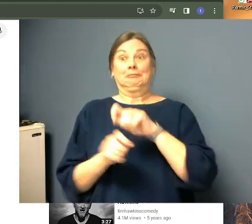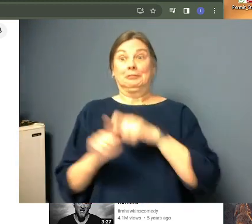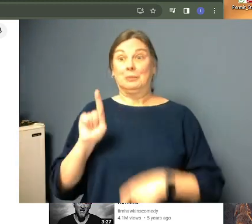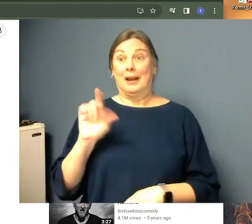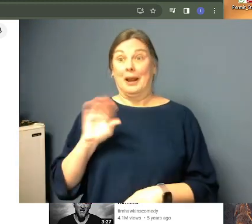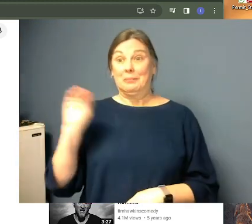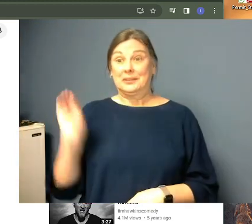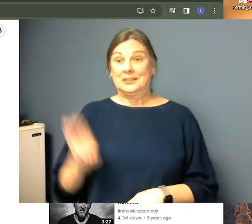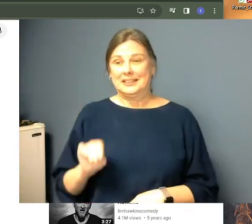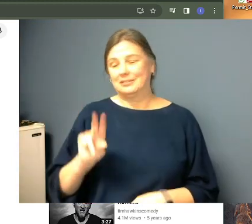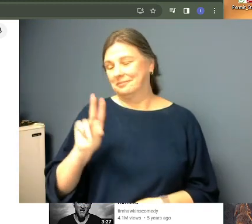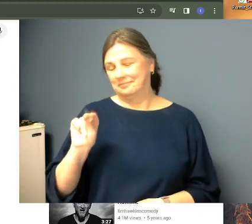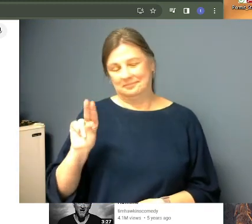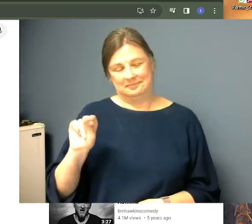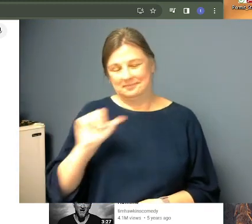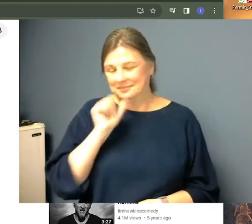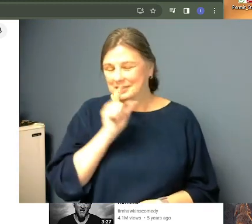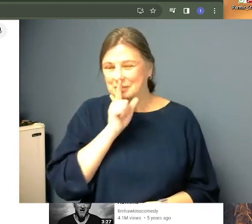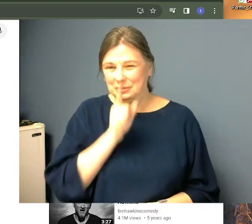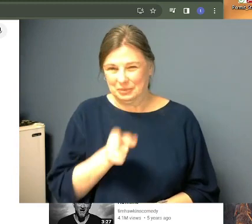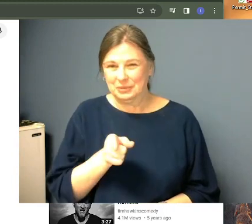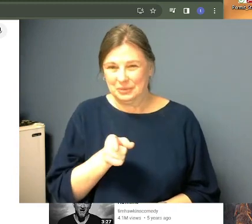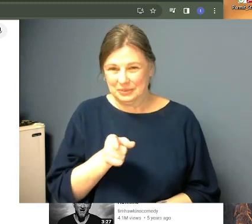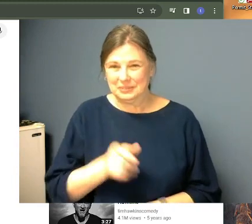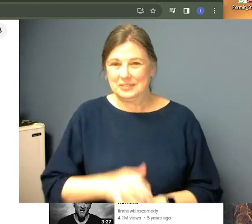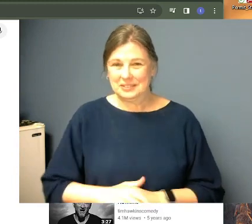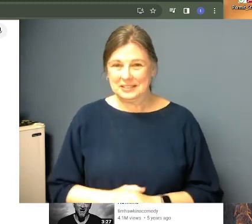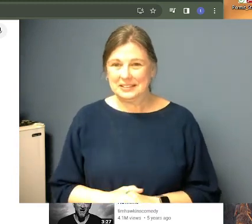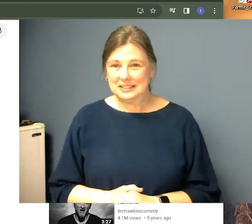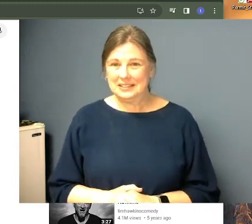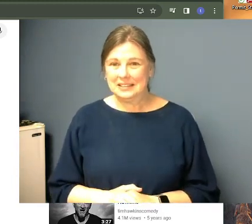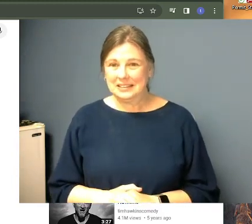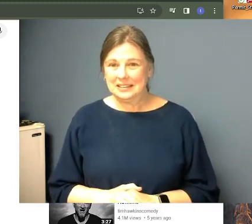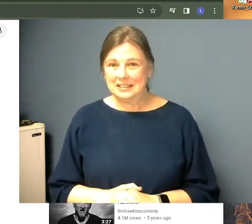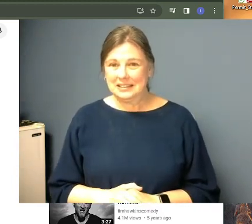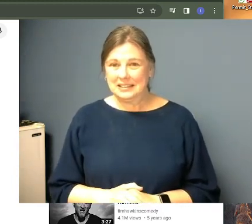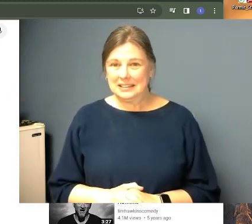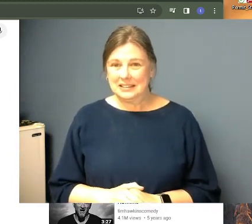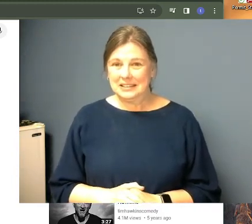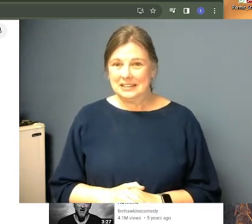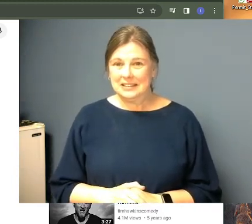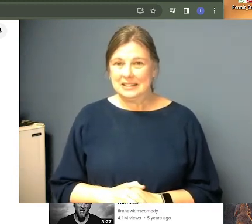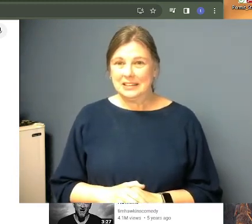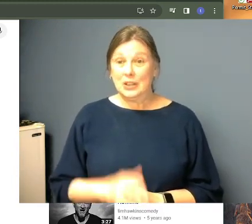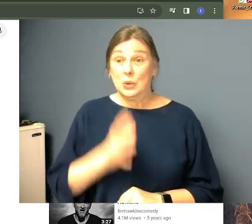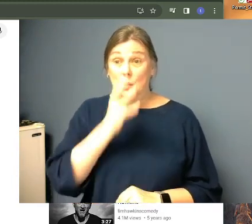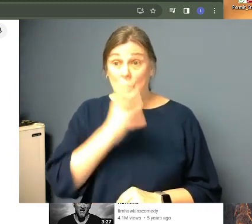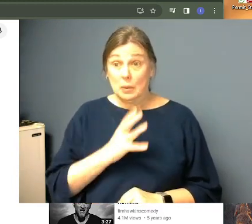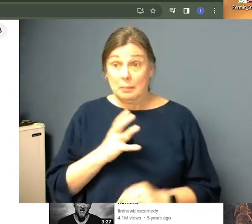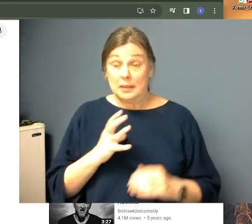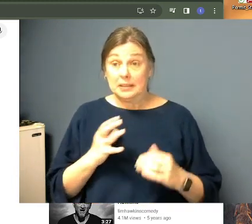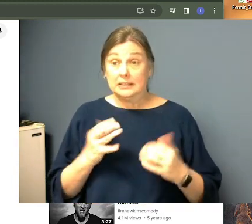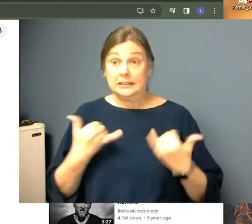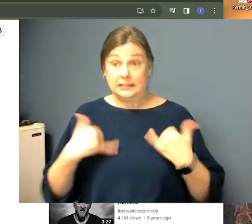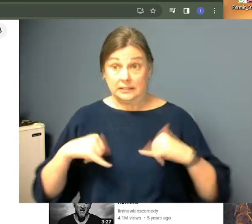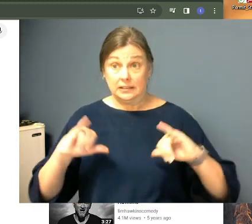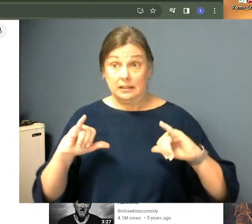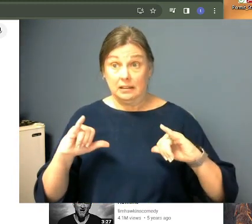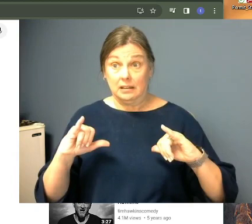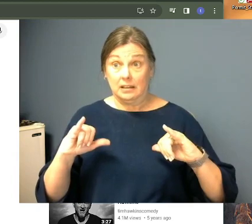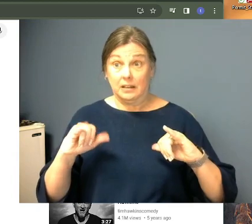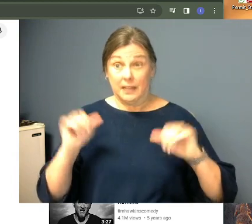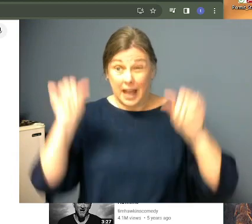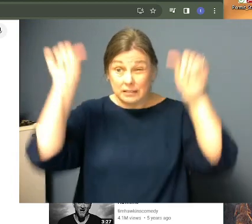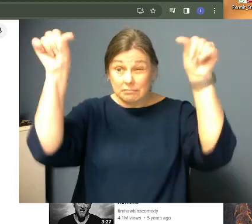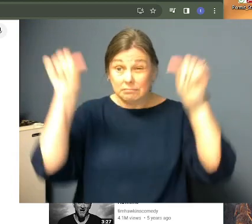significant change from World War I, because there's still the wanted for murder. Her careless talk cost lives. The idea that